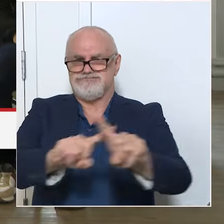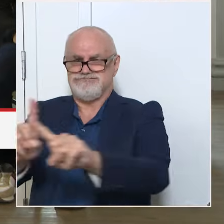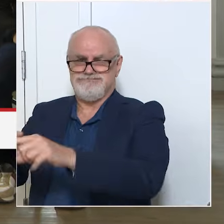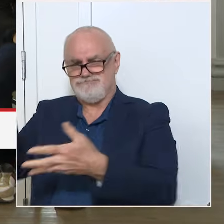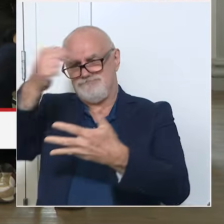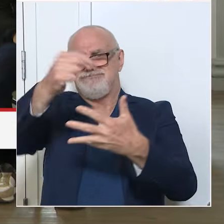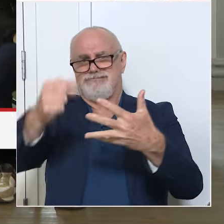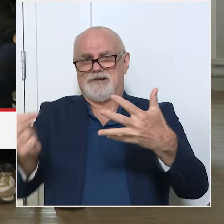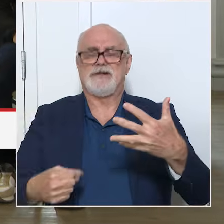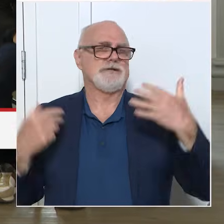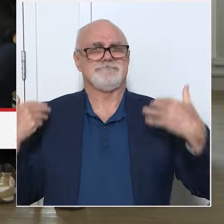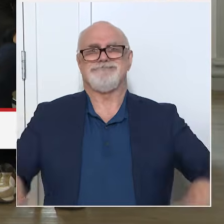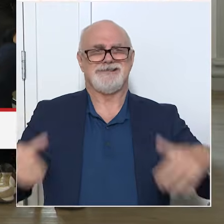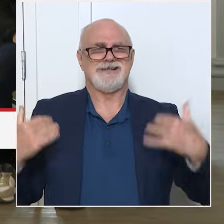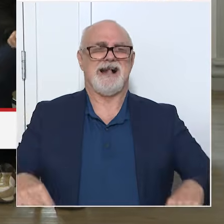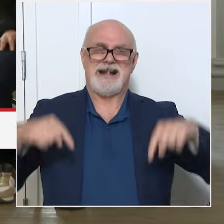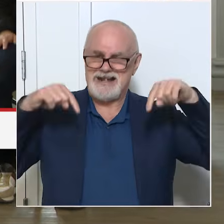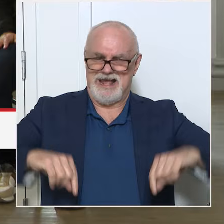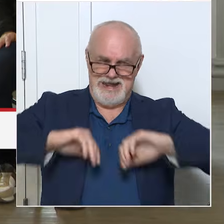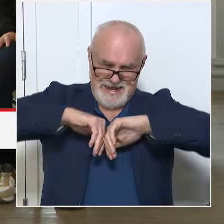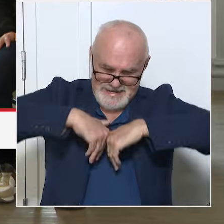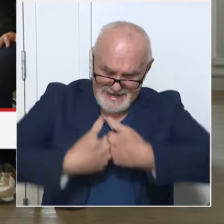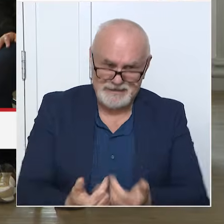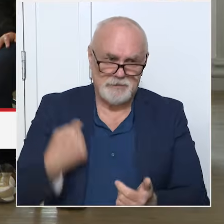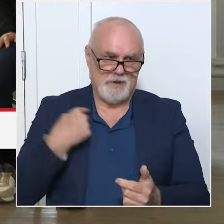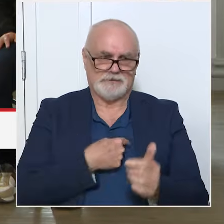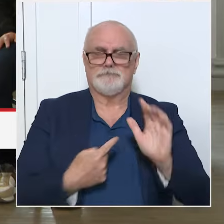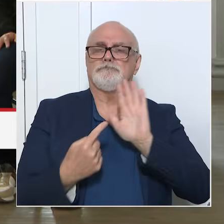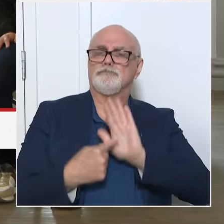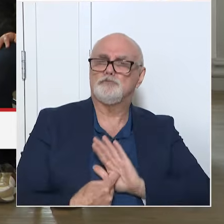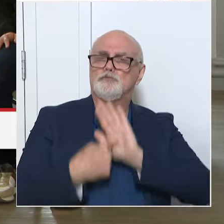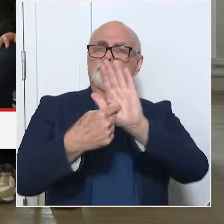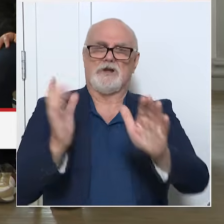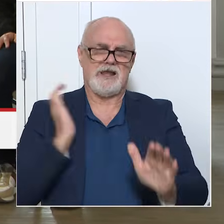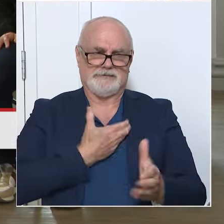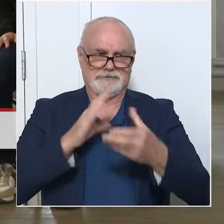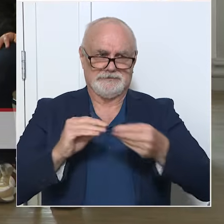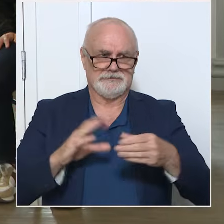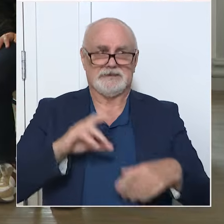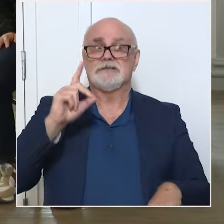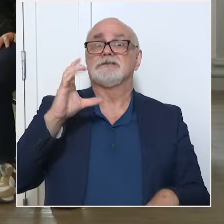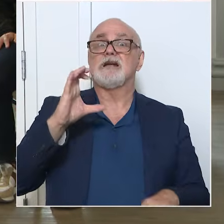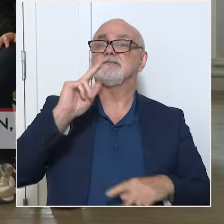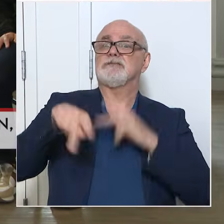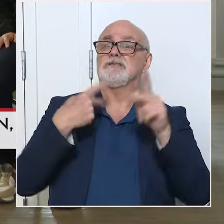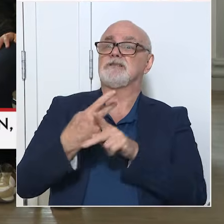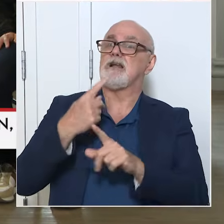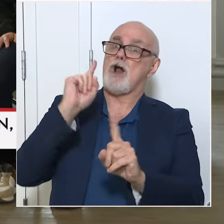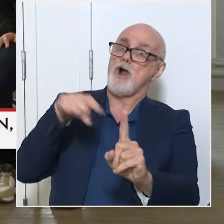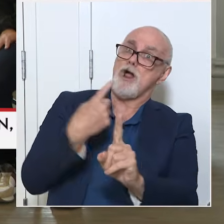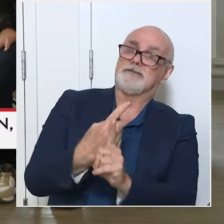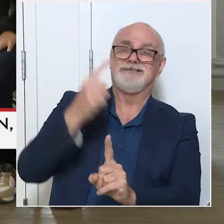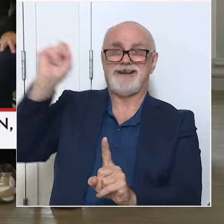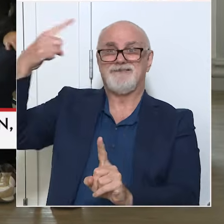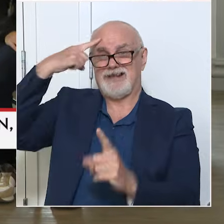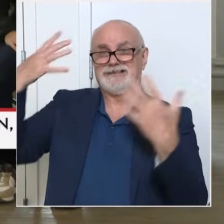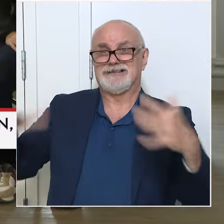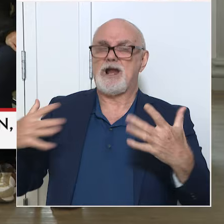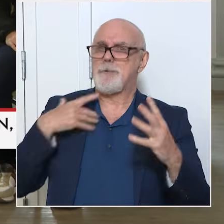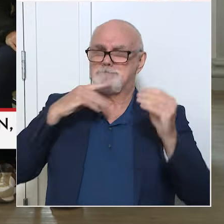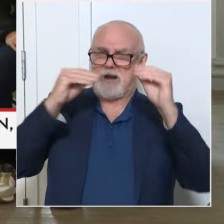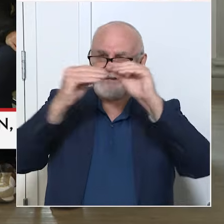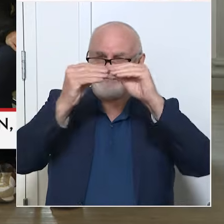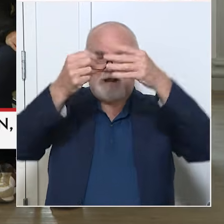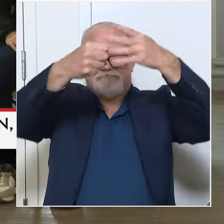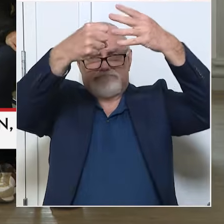how we rewrite our narrative. Washington, D.C. is not just a government town, as some may think. We're building a vibrant hub for